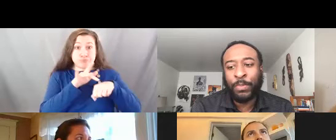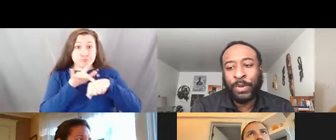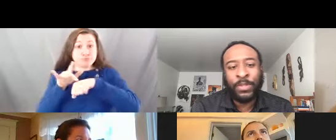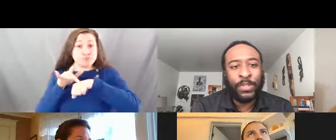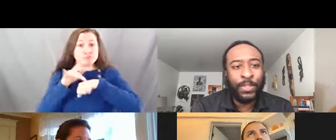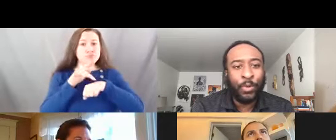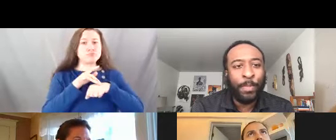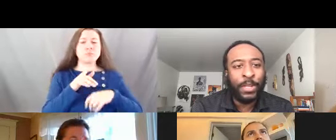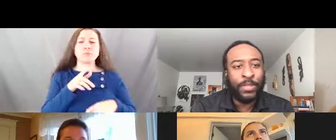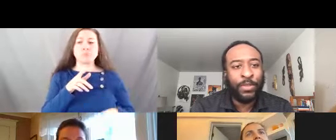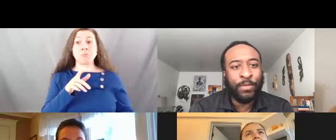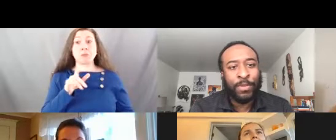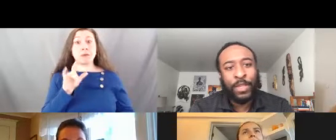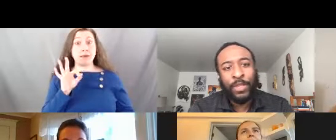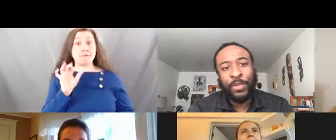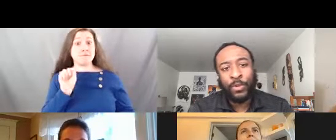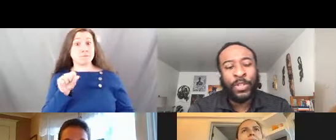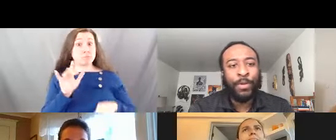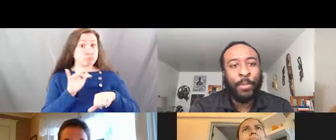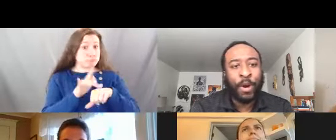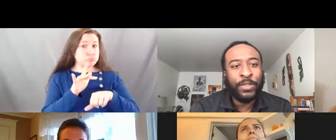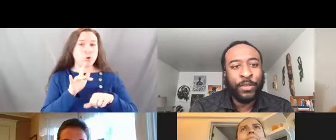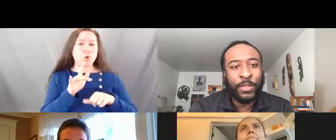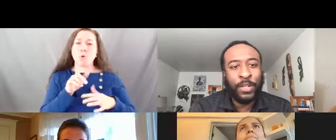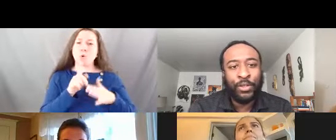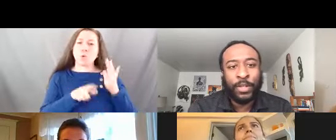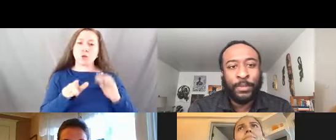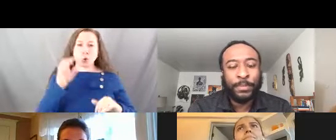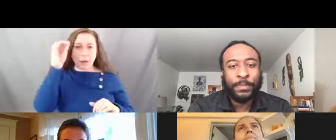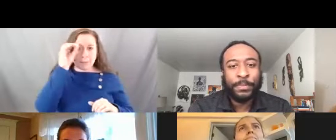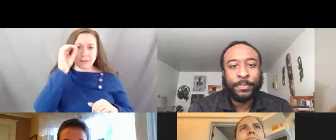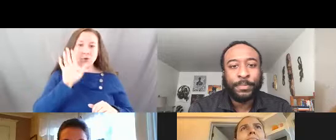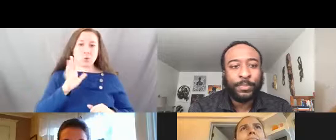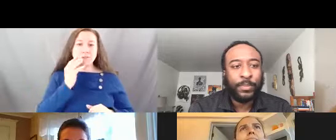your experiences or opinions of those different parts of the country?